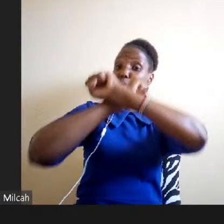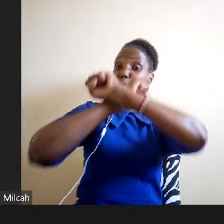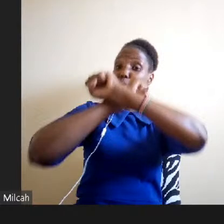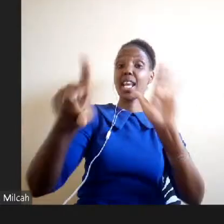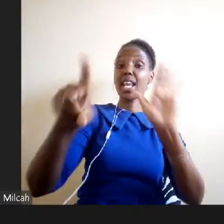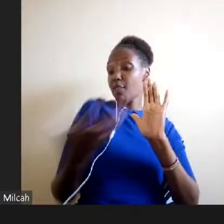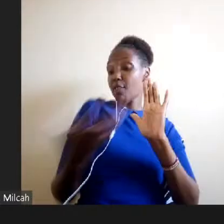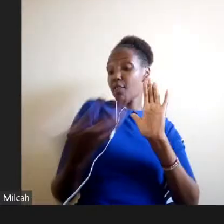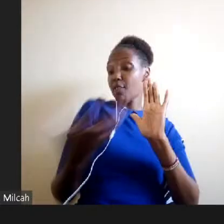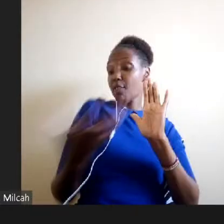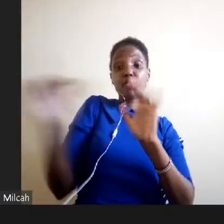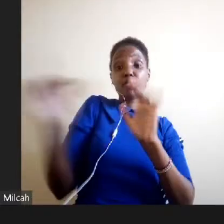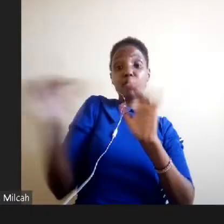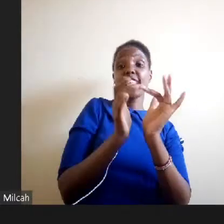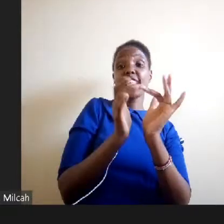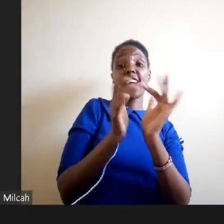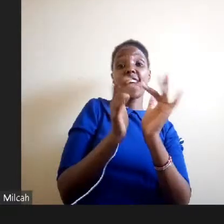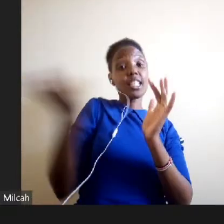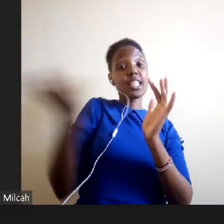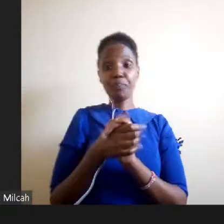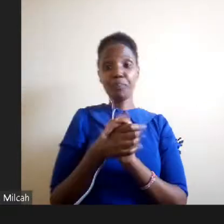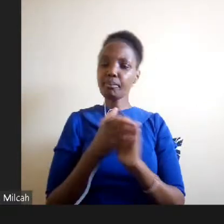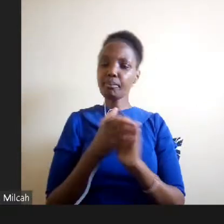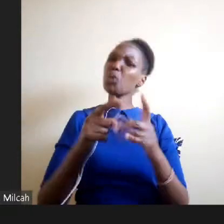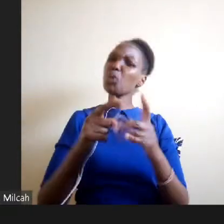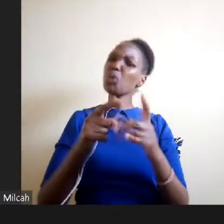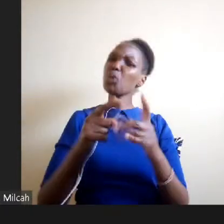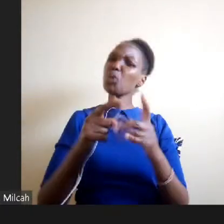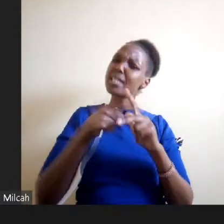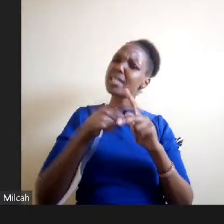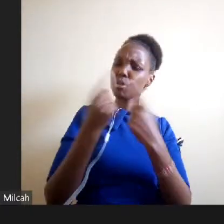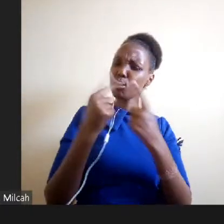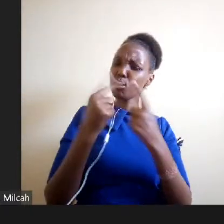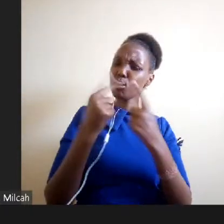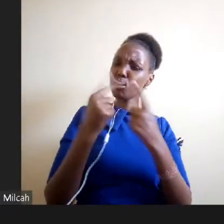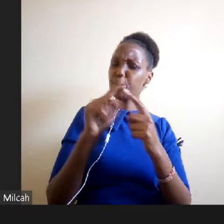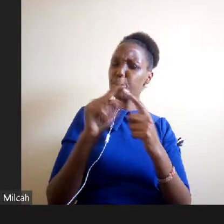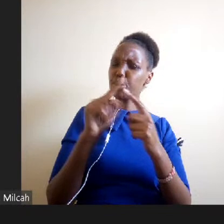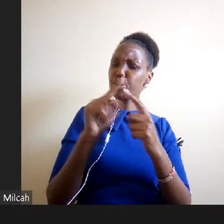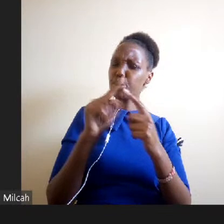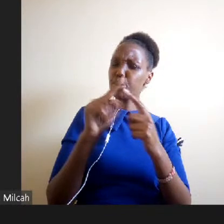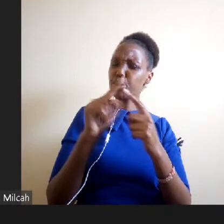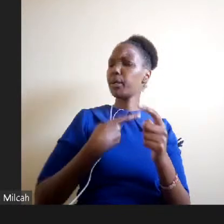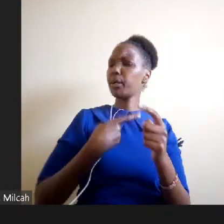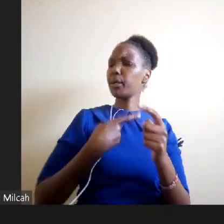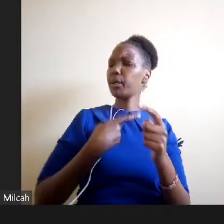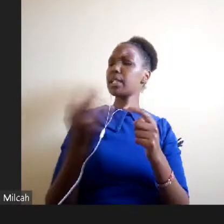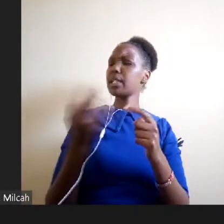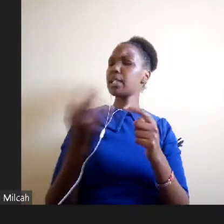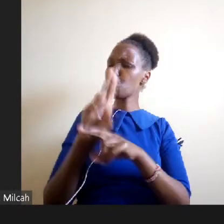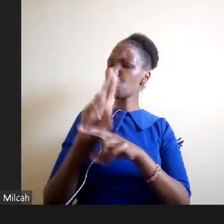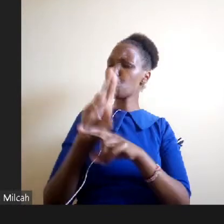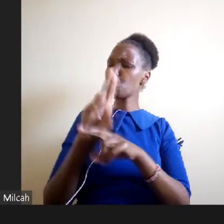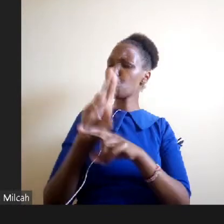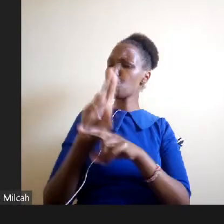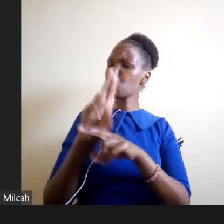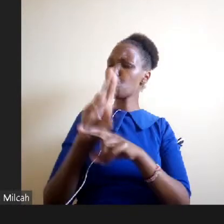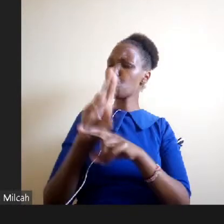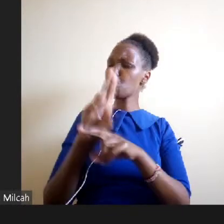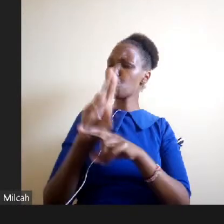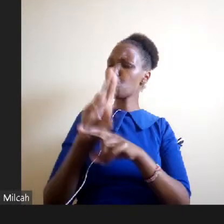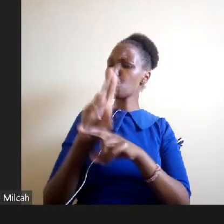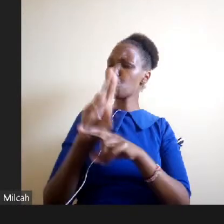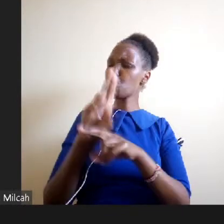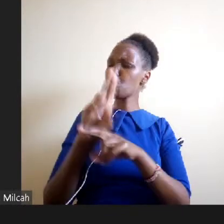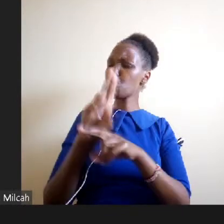be able to start talking to our children on what they may find over the internet and help them understand that some stories they come across might be